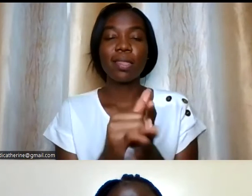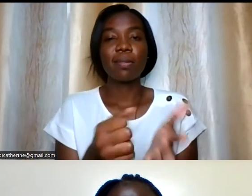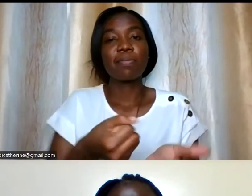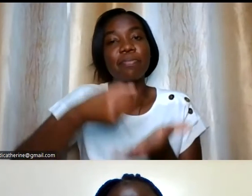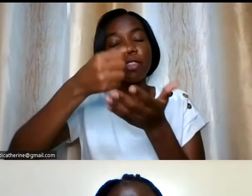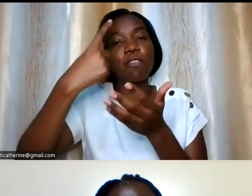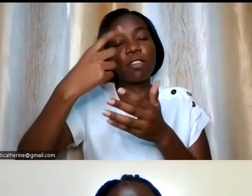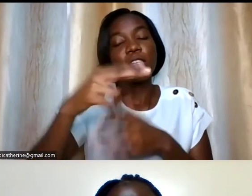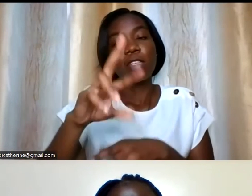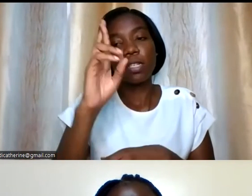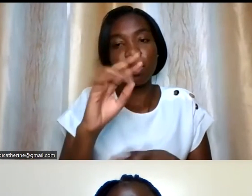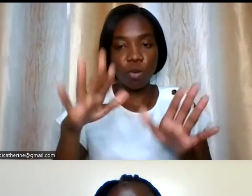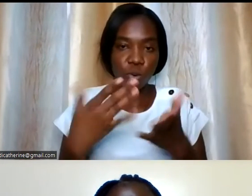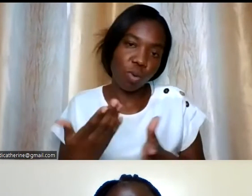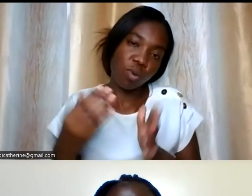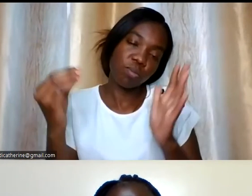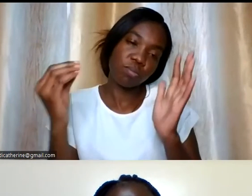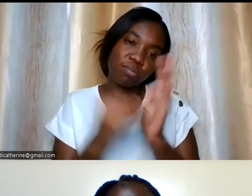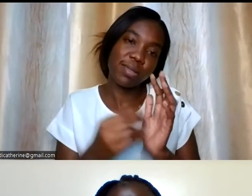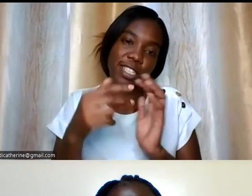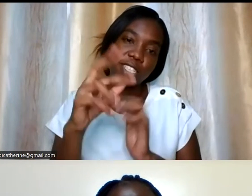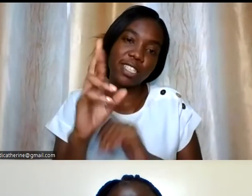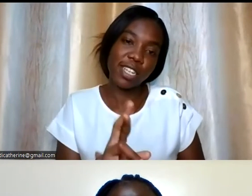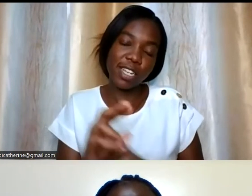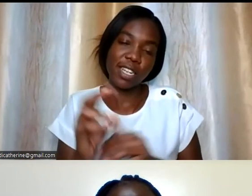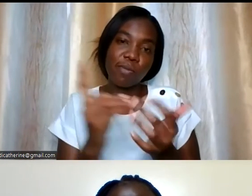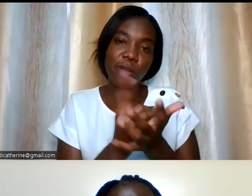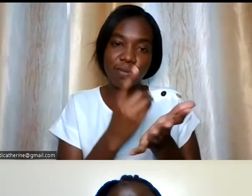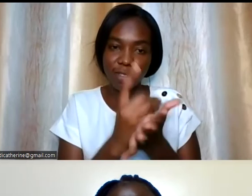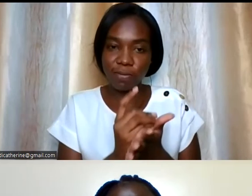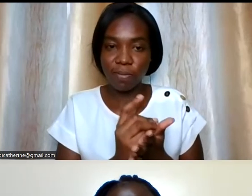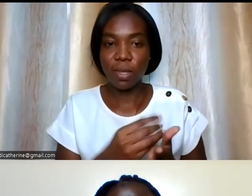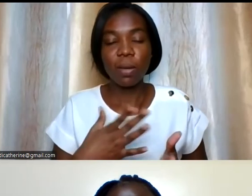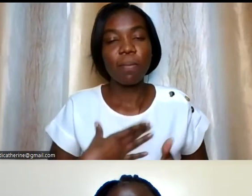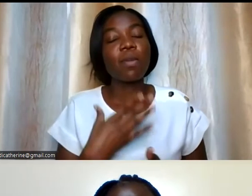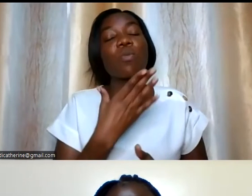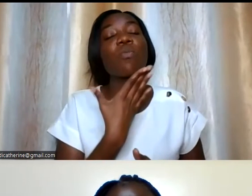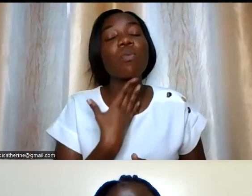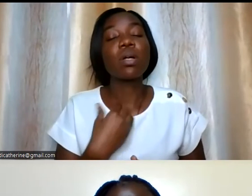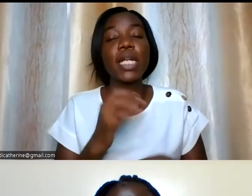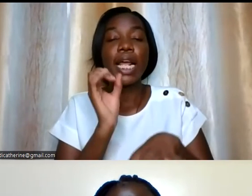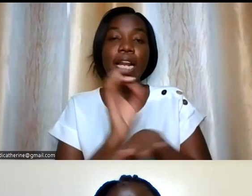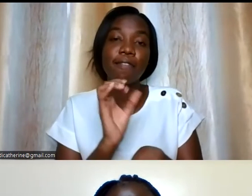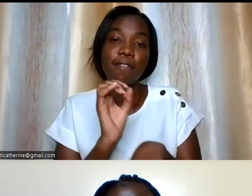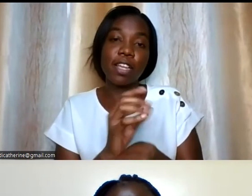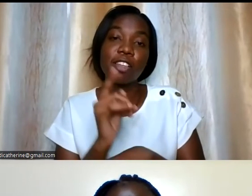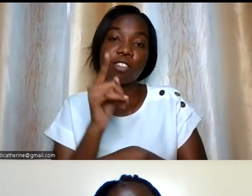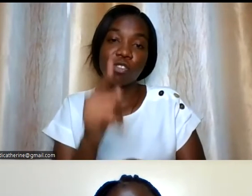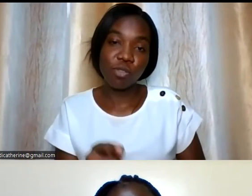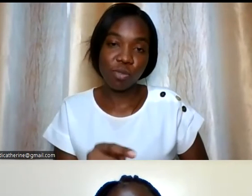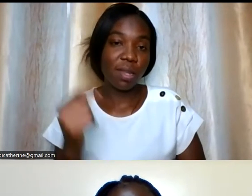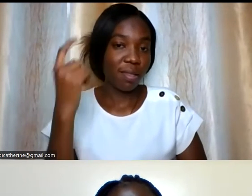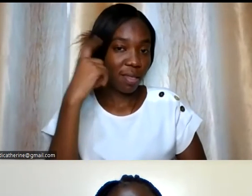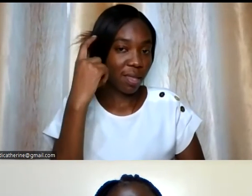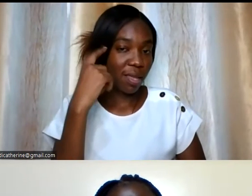HR or establishing a HR department, I would like to advise you to rethink that